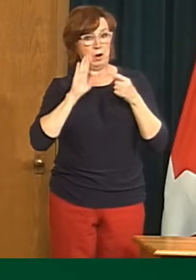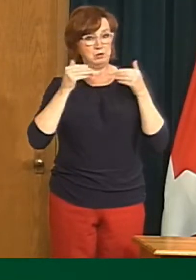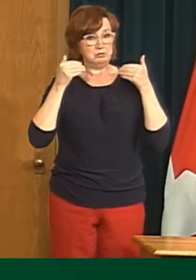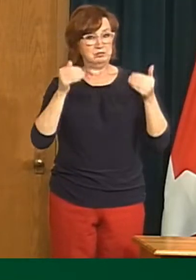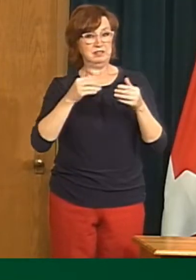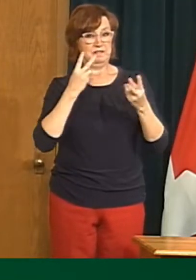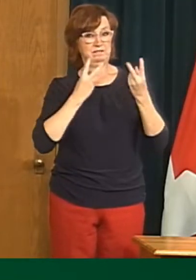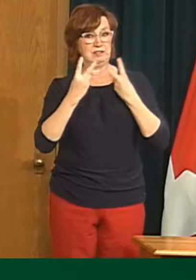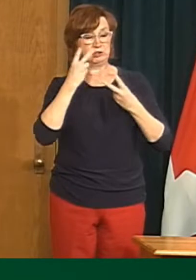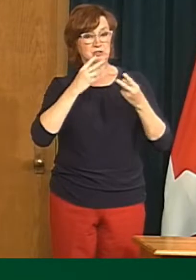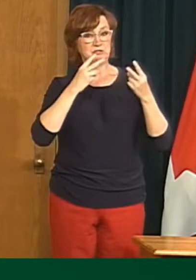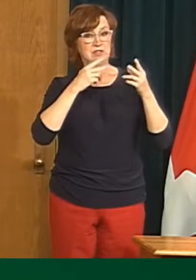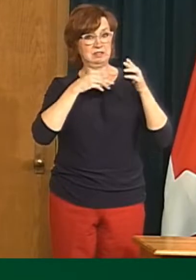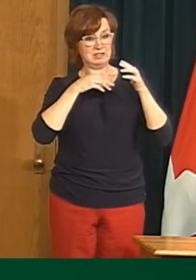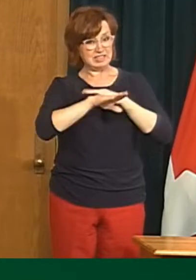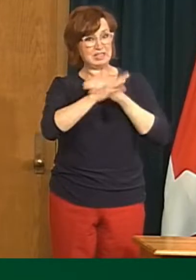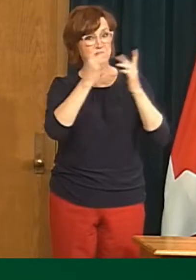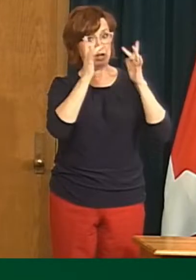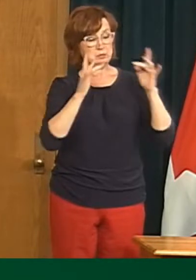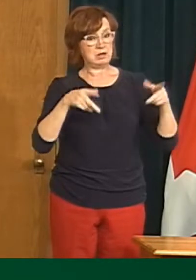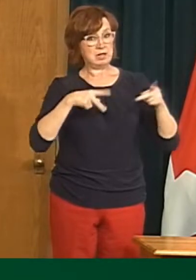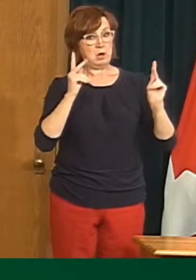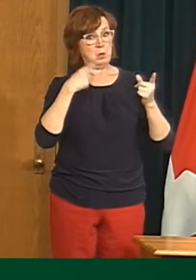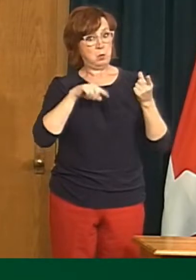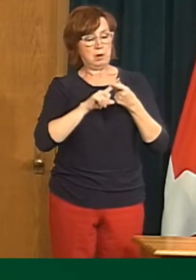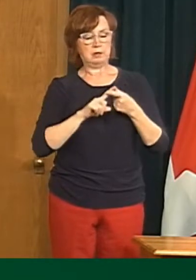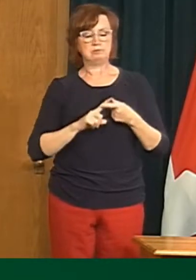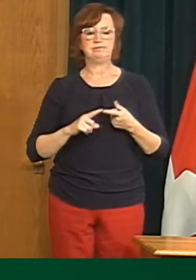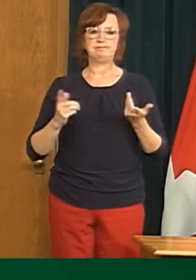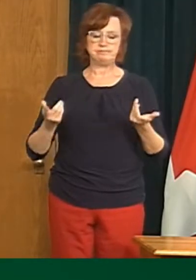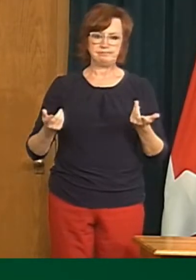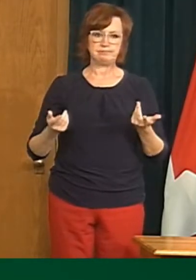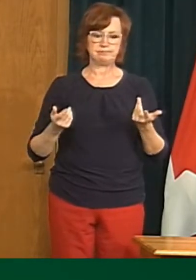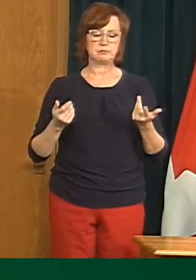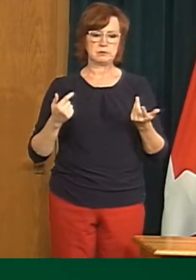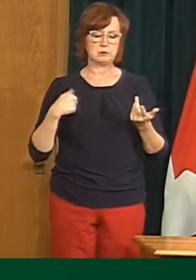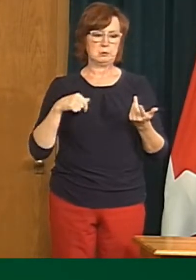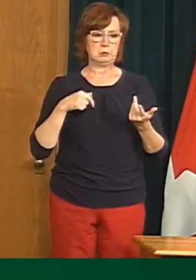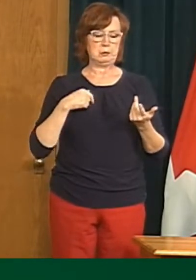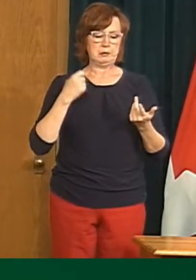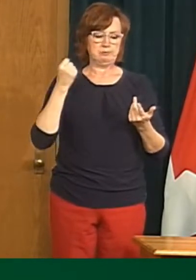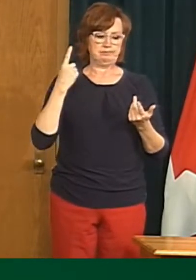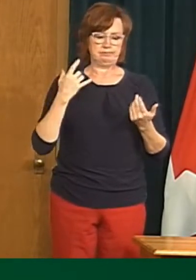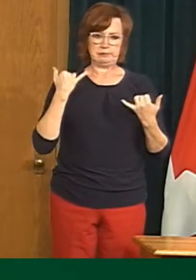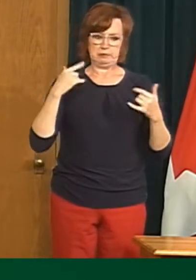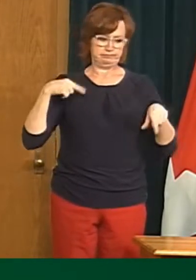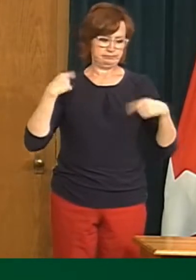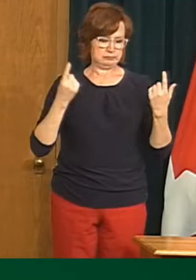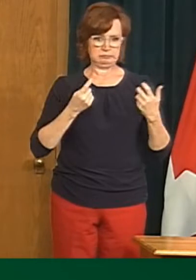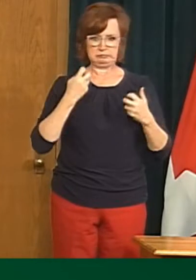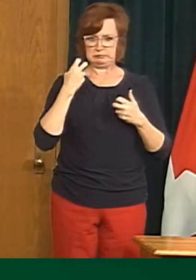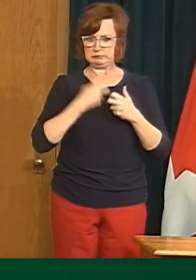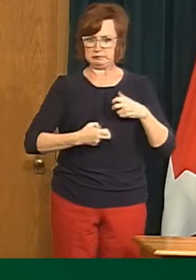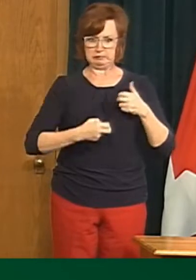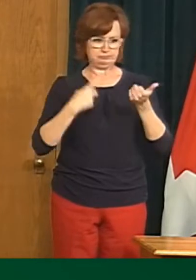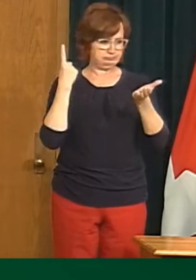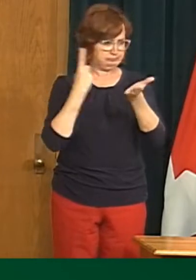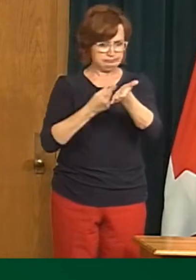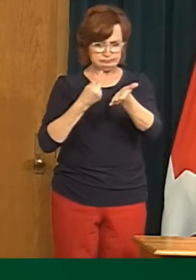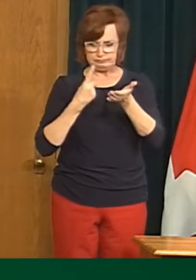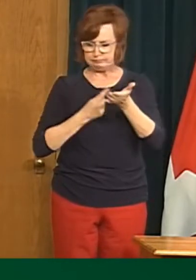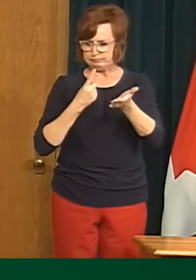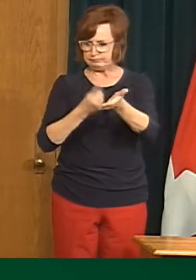happen. The limitations that we have, we know these are difficult decisions, and there's been some difficult decisions that have had to